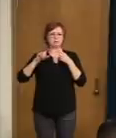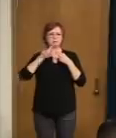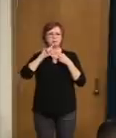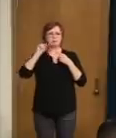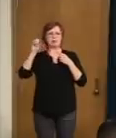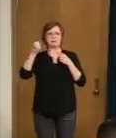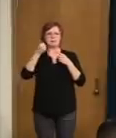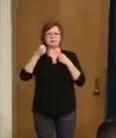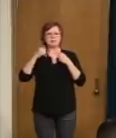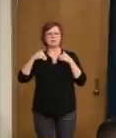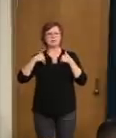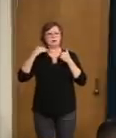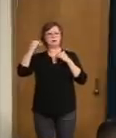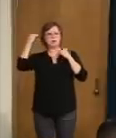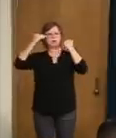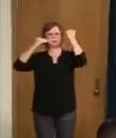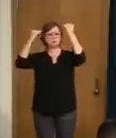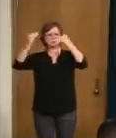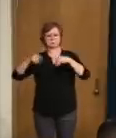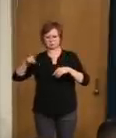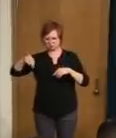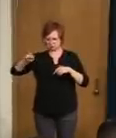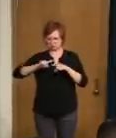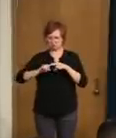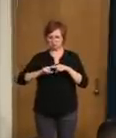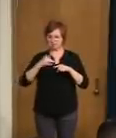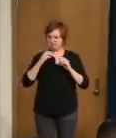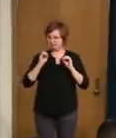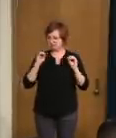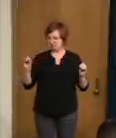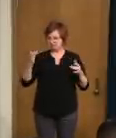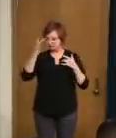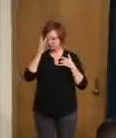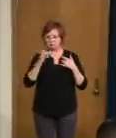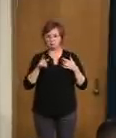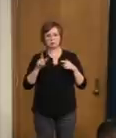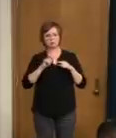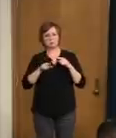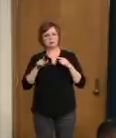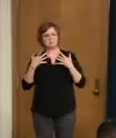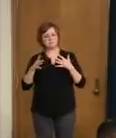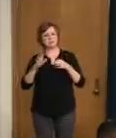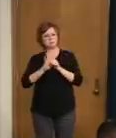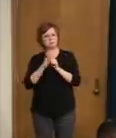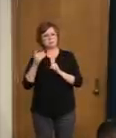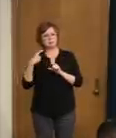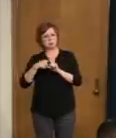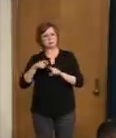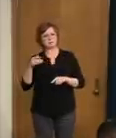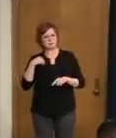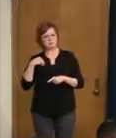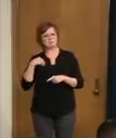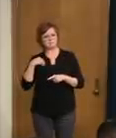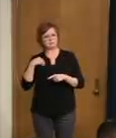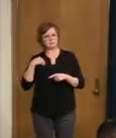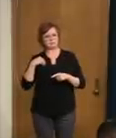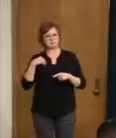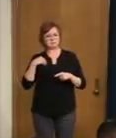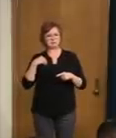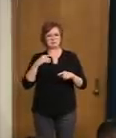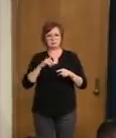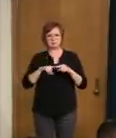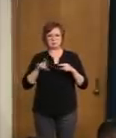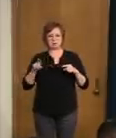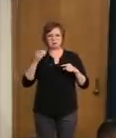as easy to control as SARS was, because there you transmitted only when you're sick, you isolated, it went away. COVID is